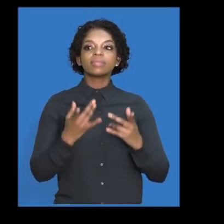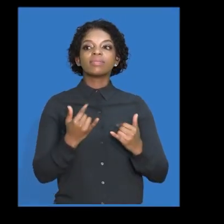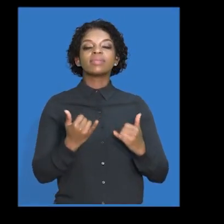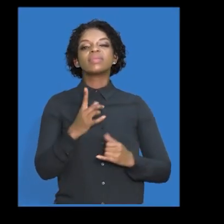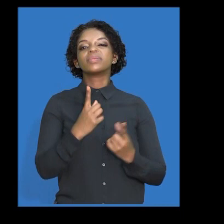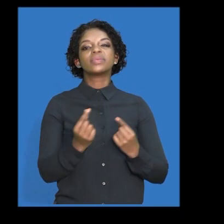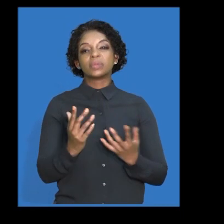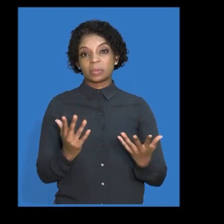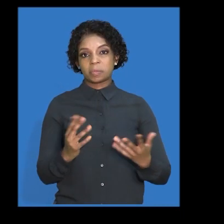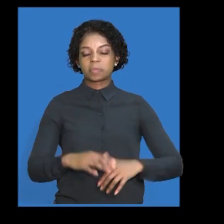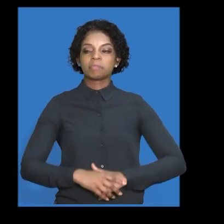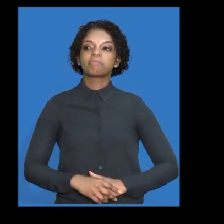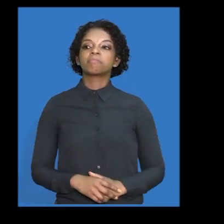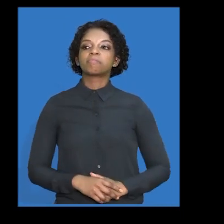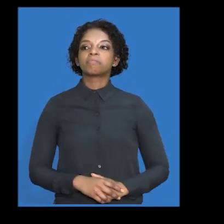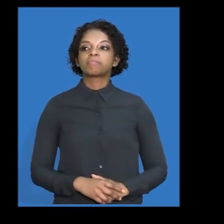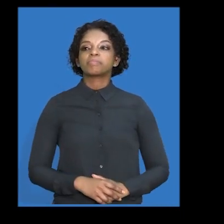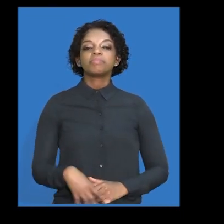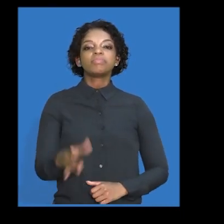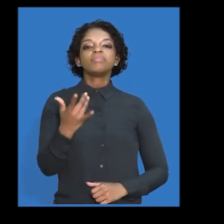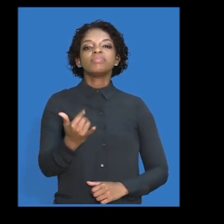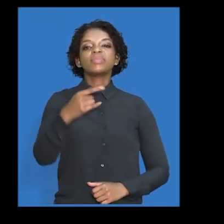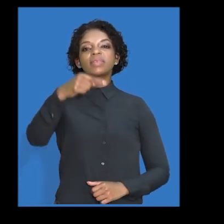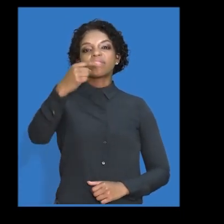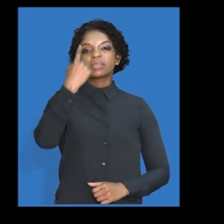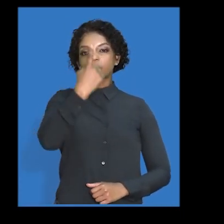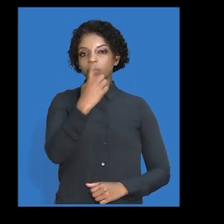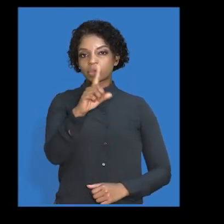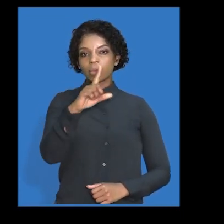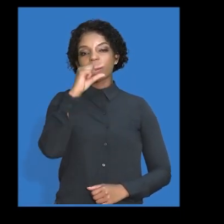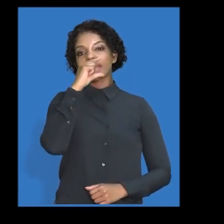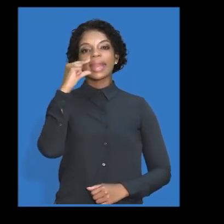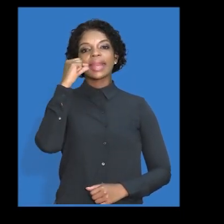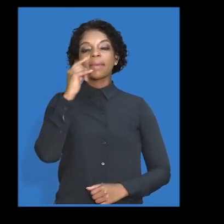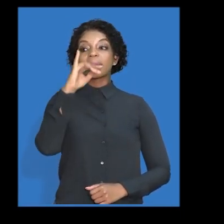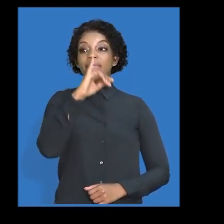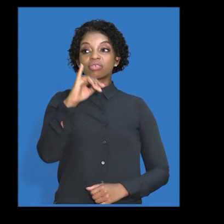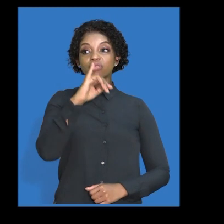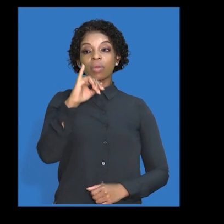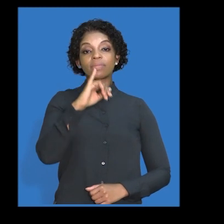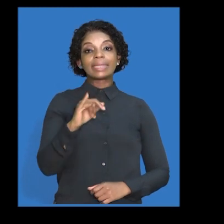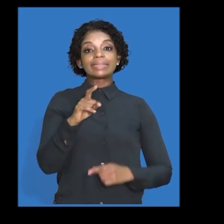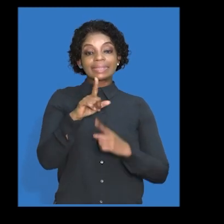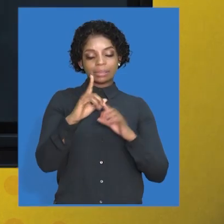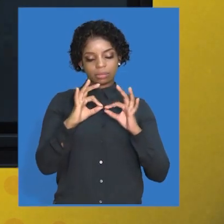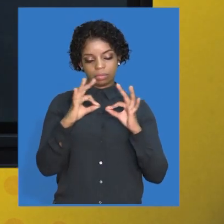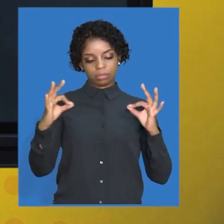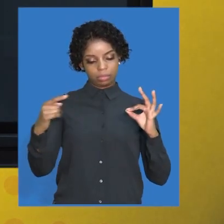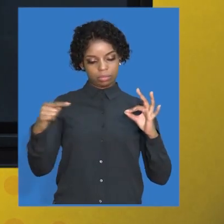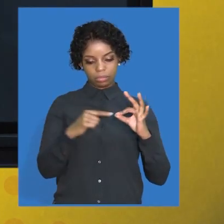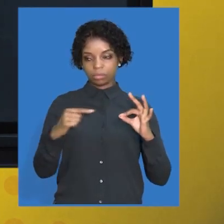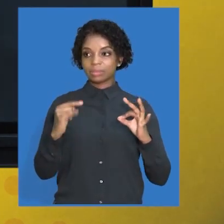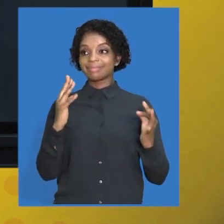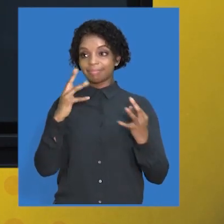scenario. So the first question is, name the insurance clause that is applicable to the scenario above. So we can